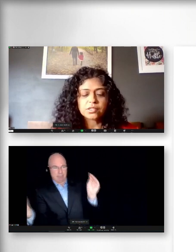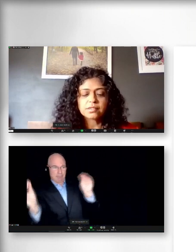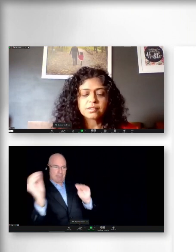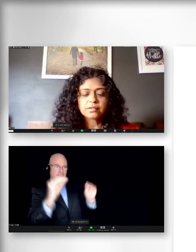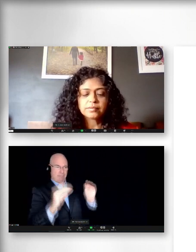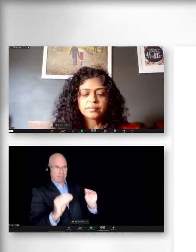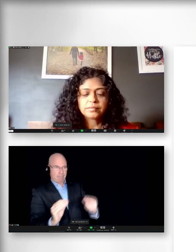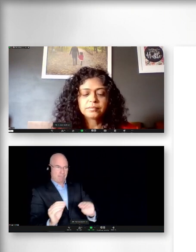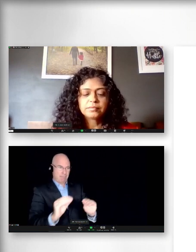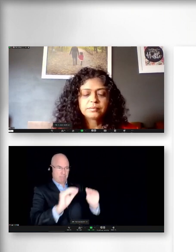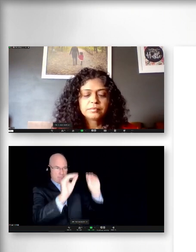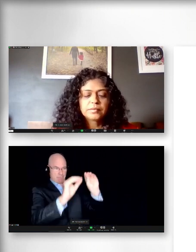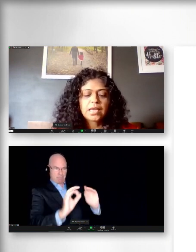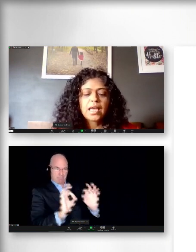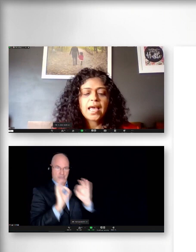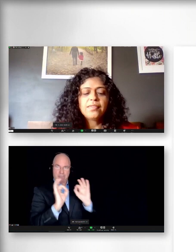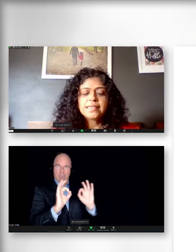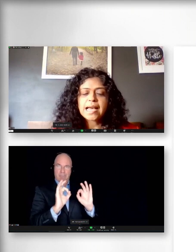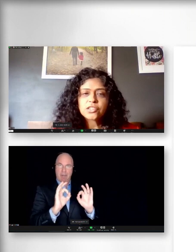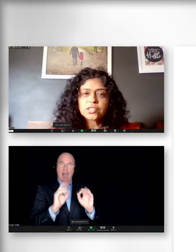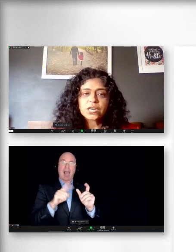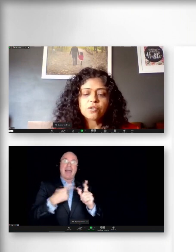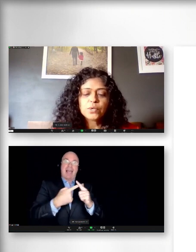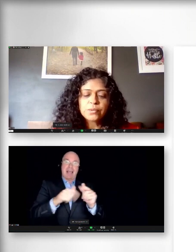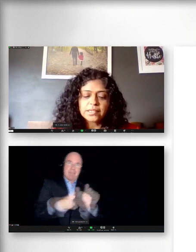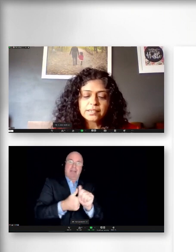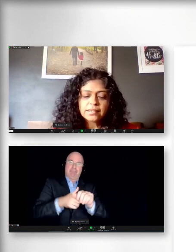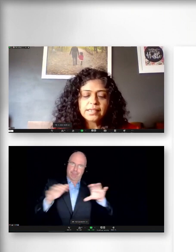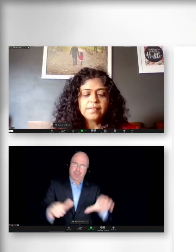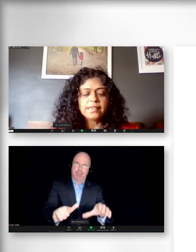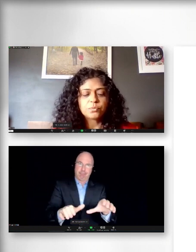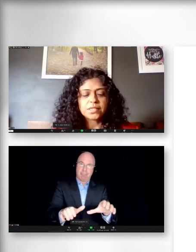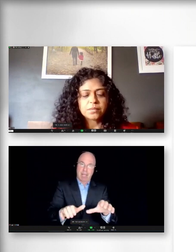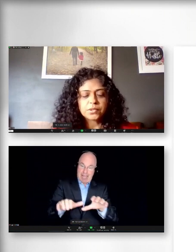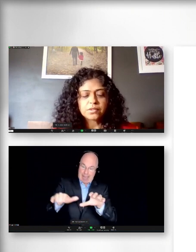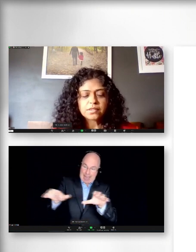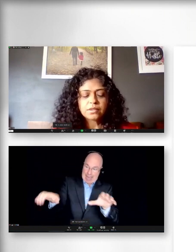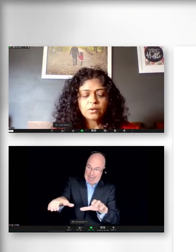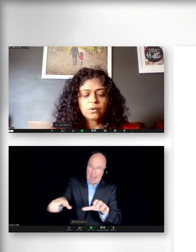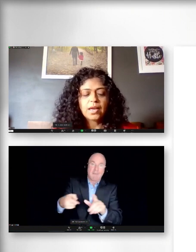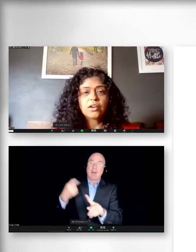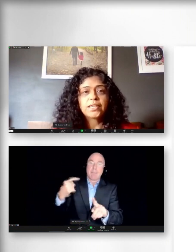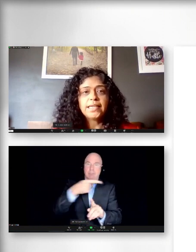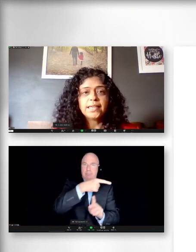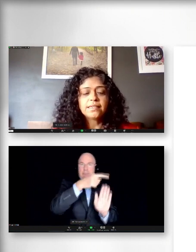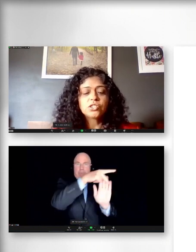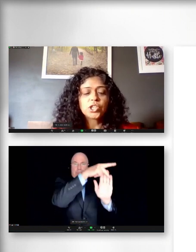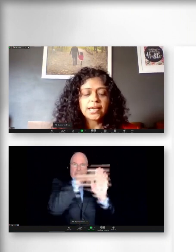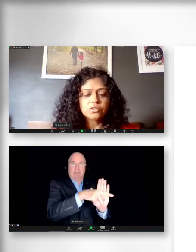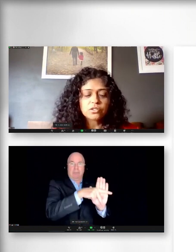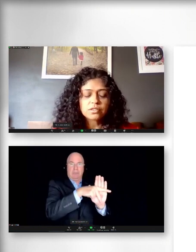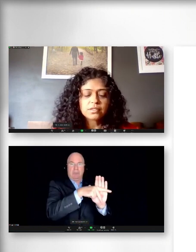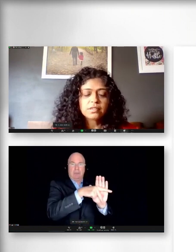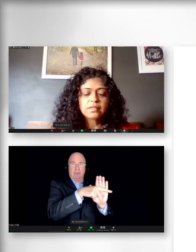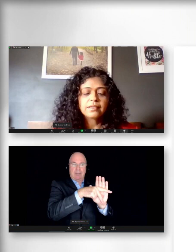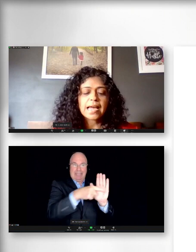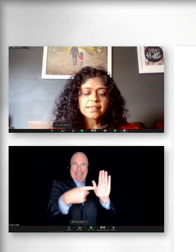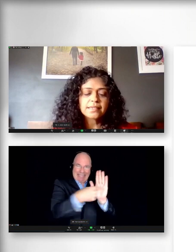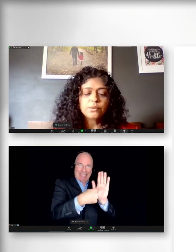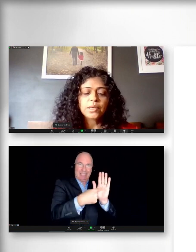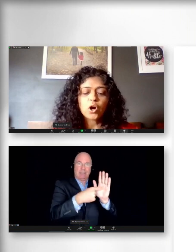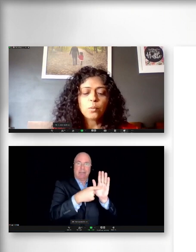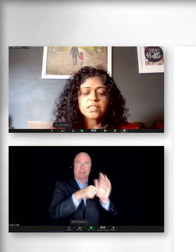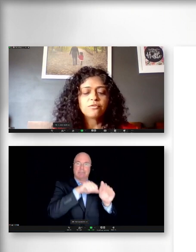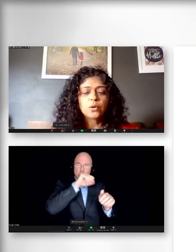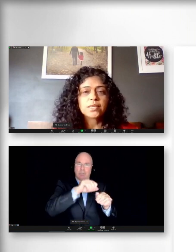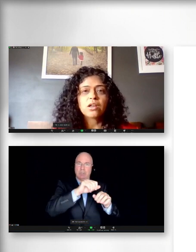with actions. And these actions are rooted in these principles and are key to change.